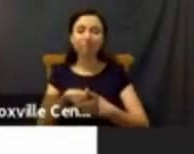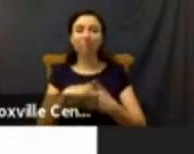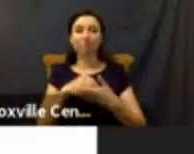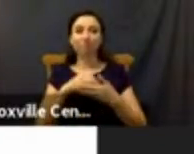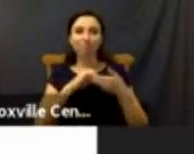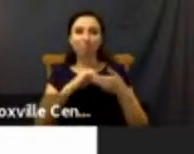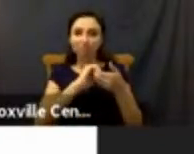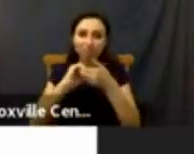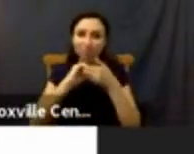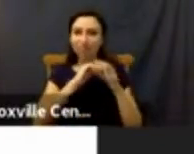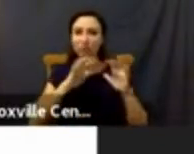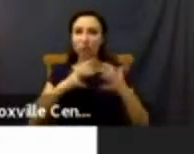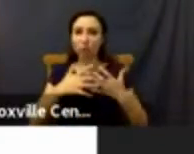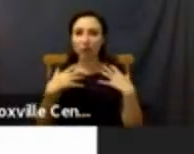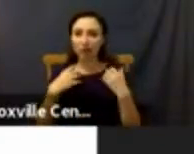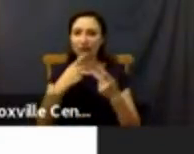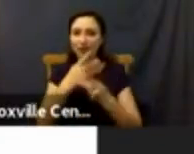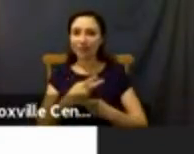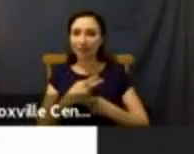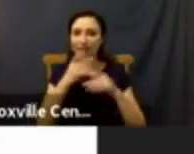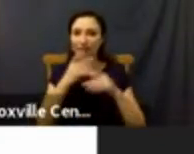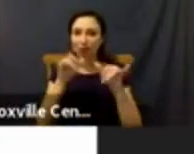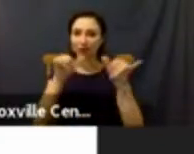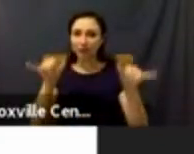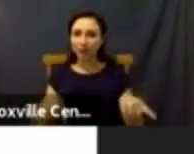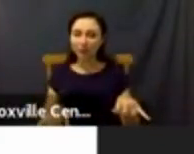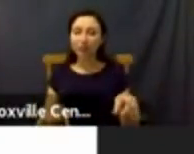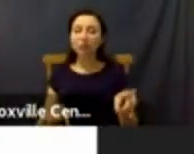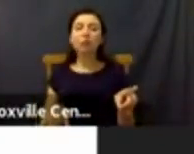of healthcare systems. And so,